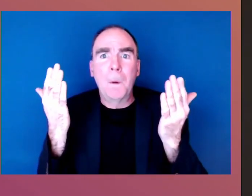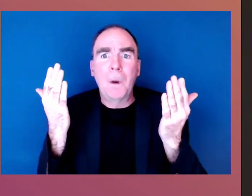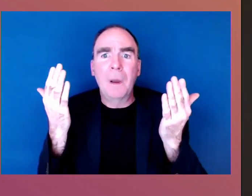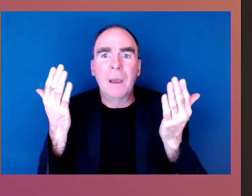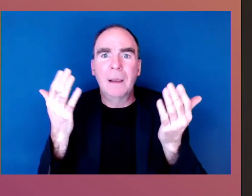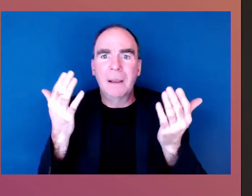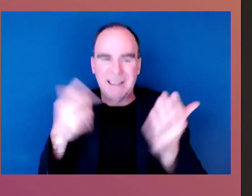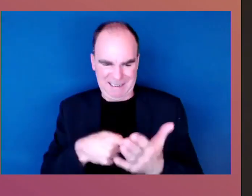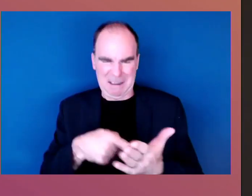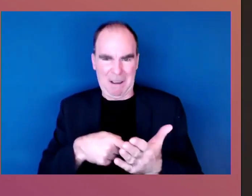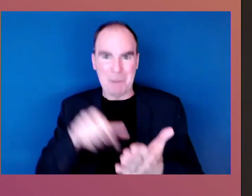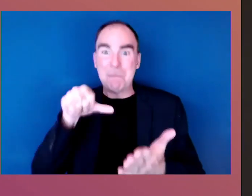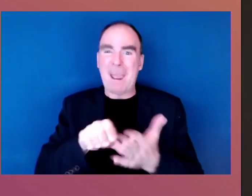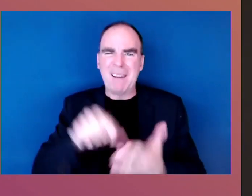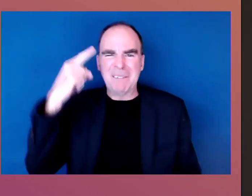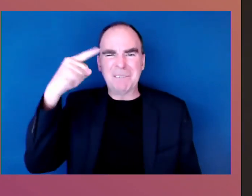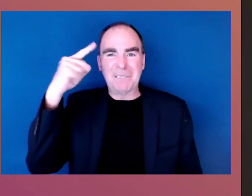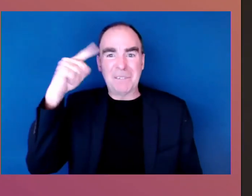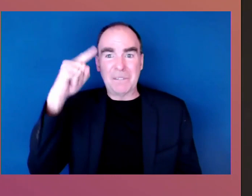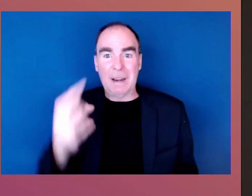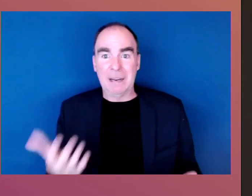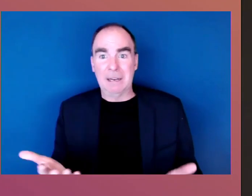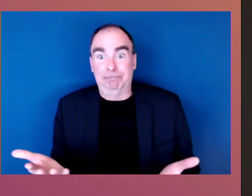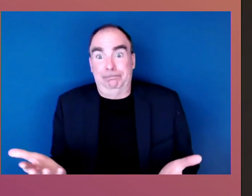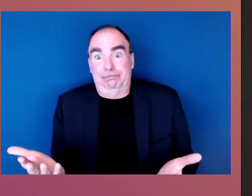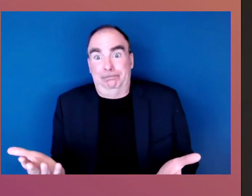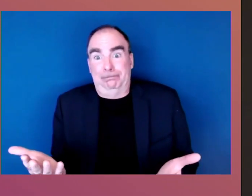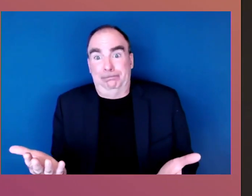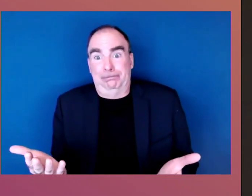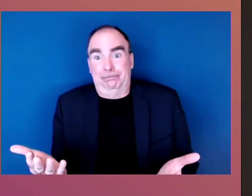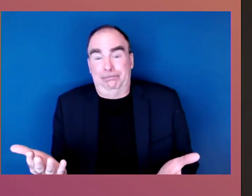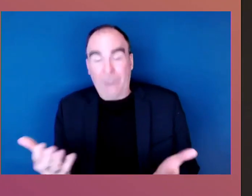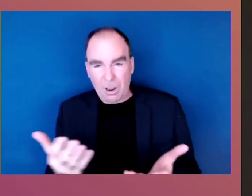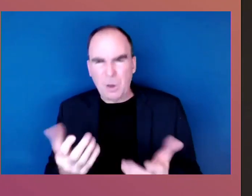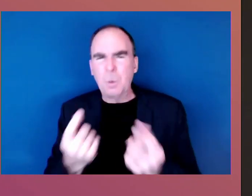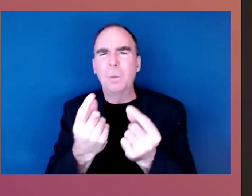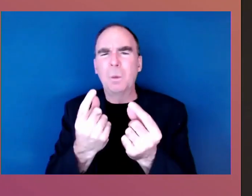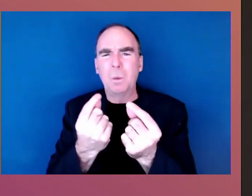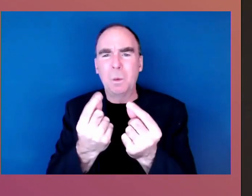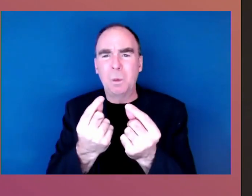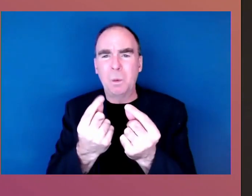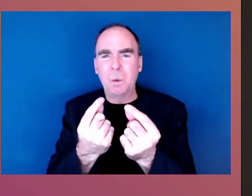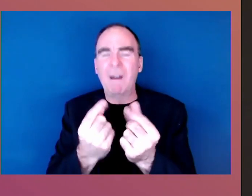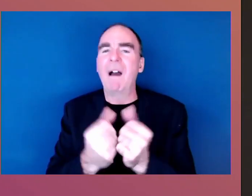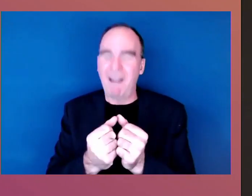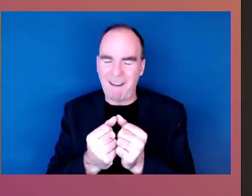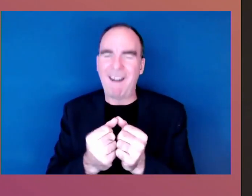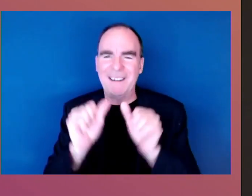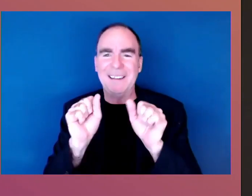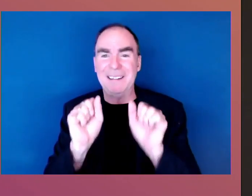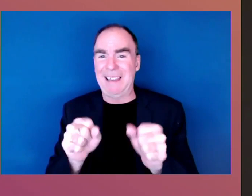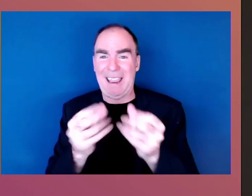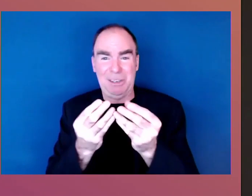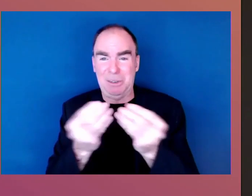problem is relatively easy to fix. Developers just need to know the text should